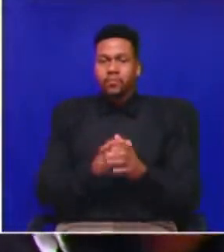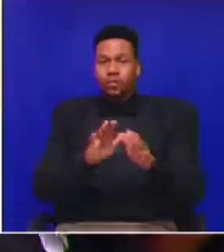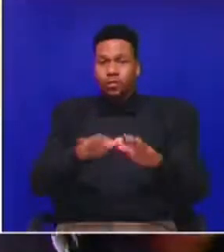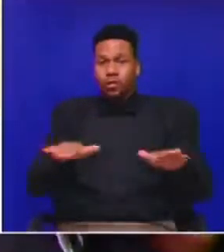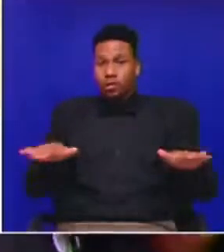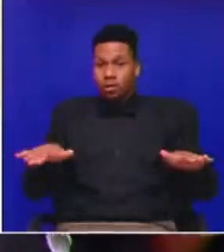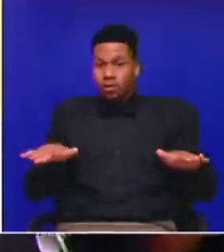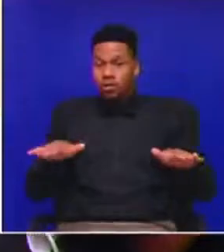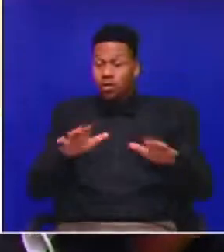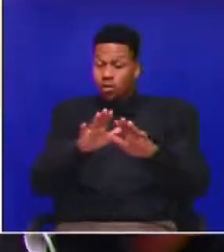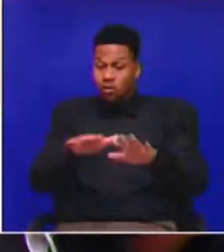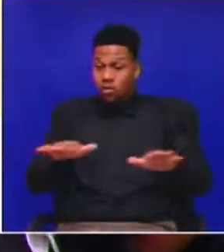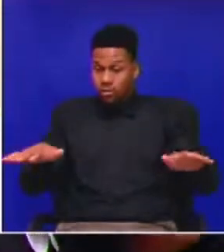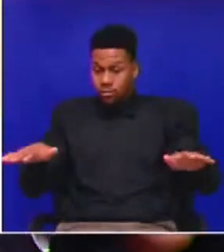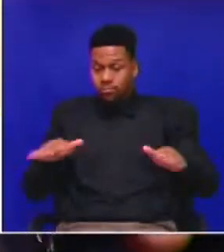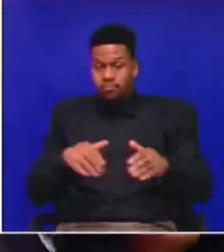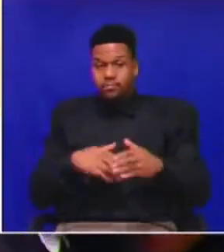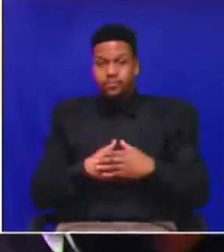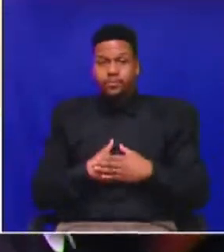Order.